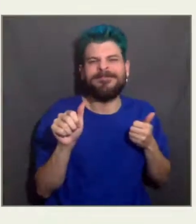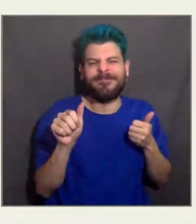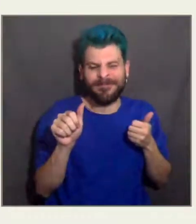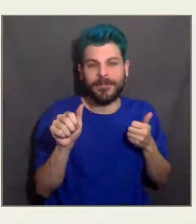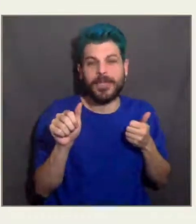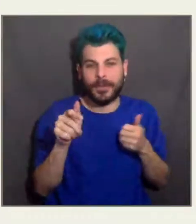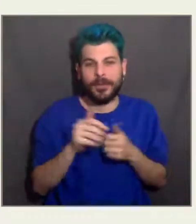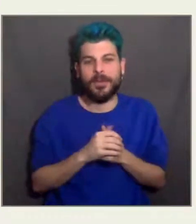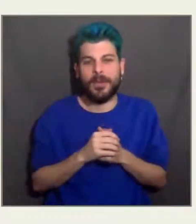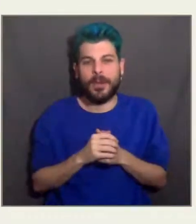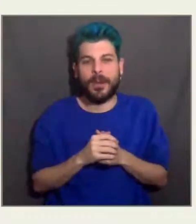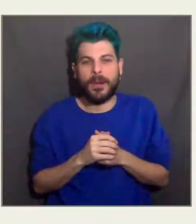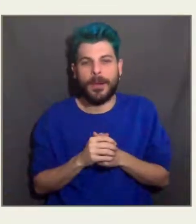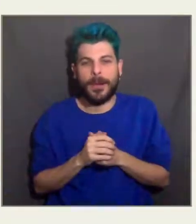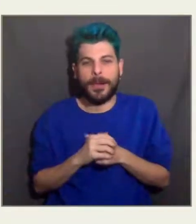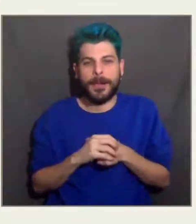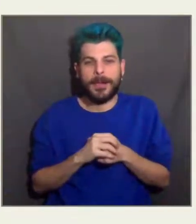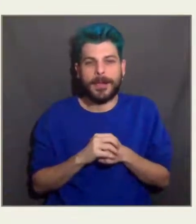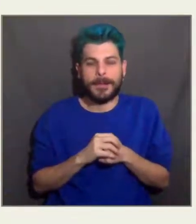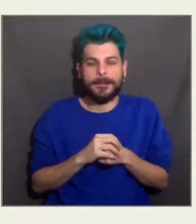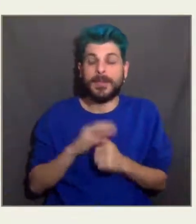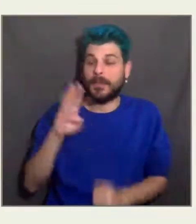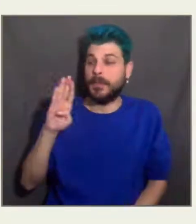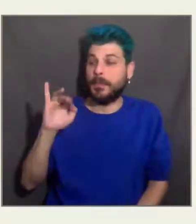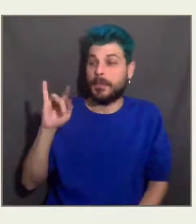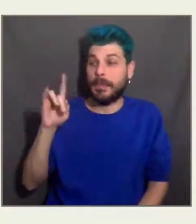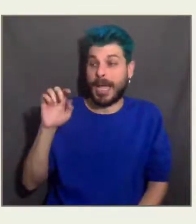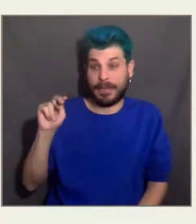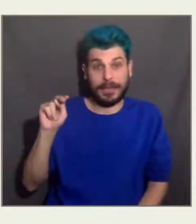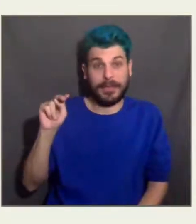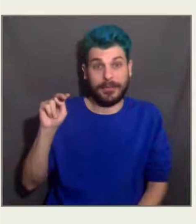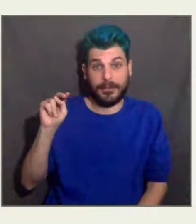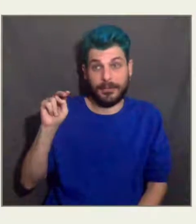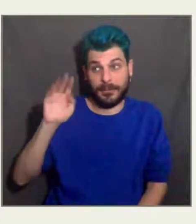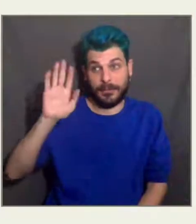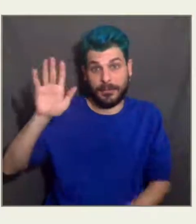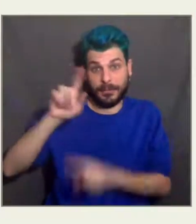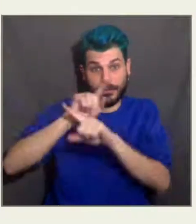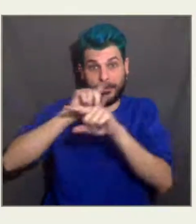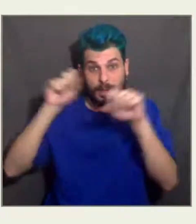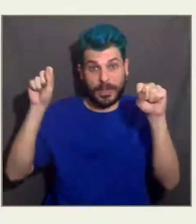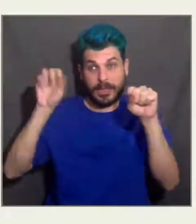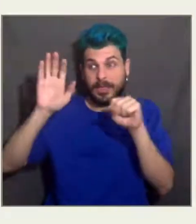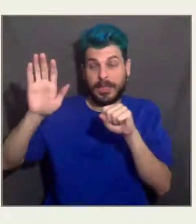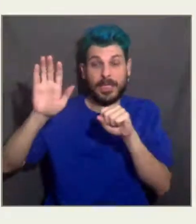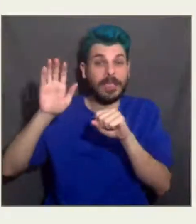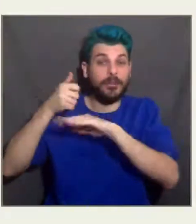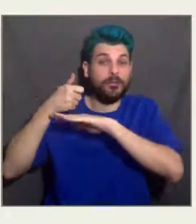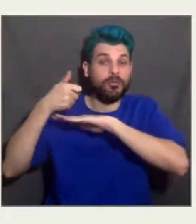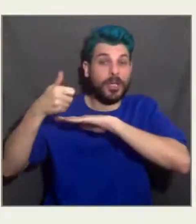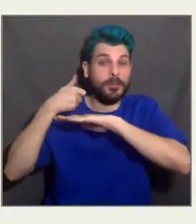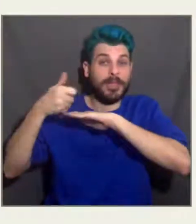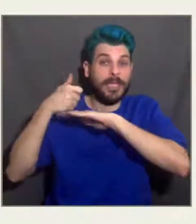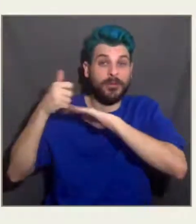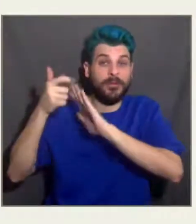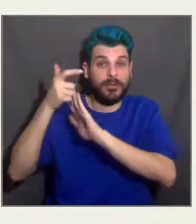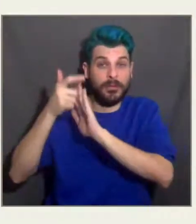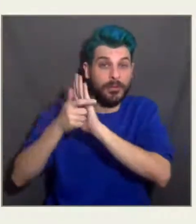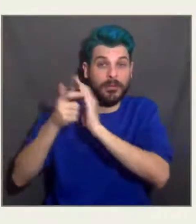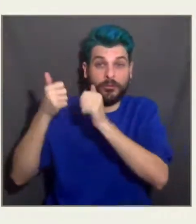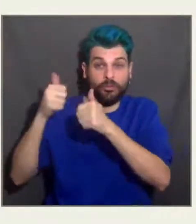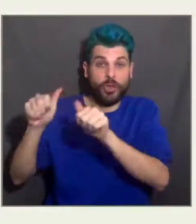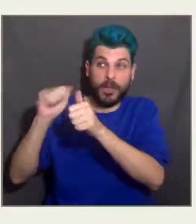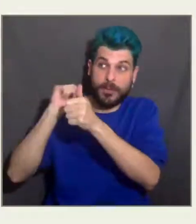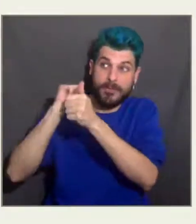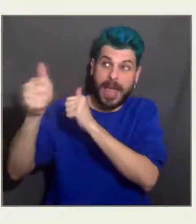administration, the Biden administration's federal transportation package is a huge step forward. It's a very